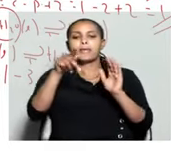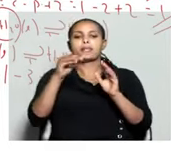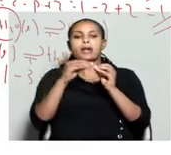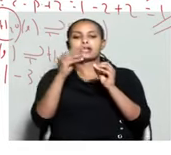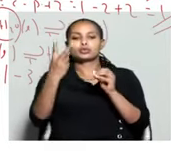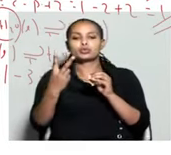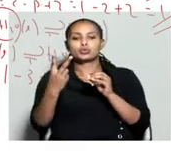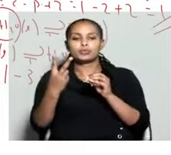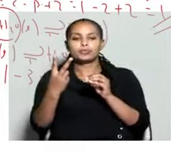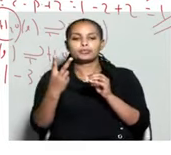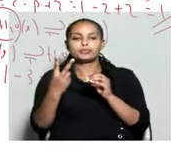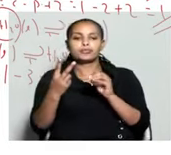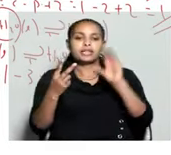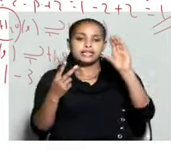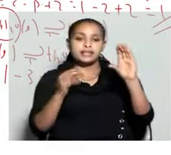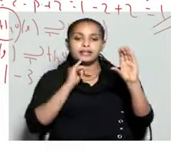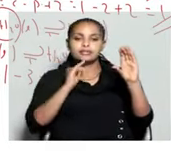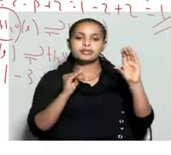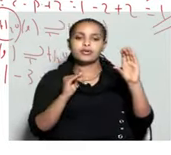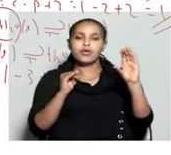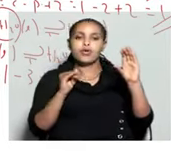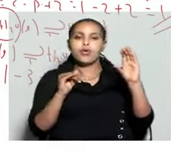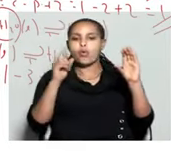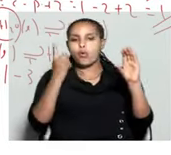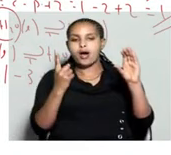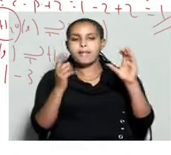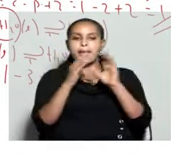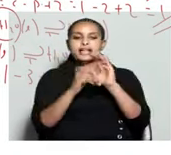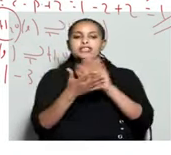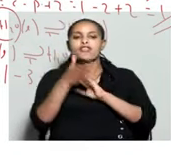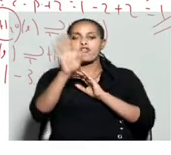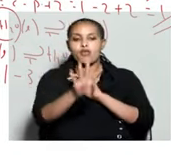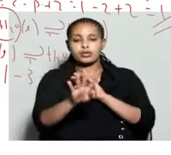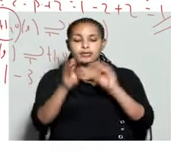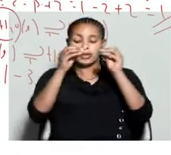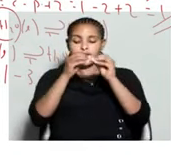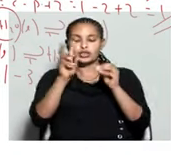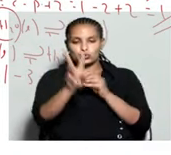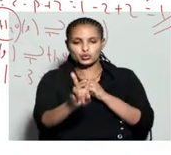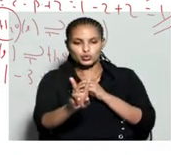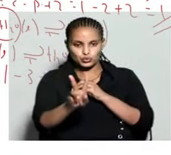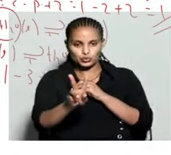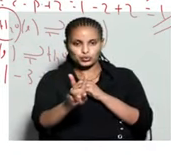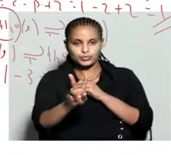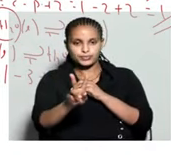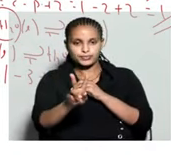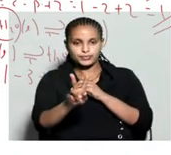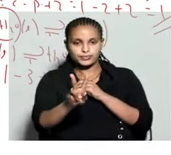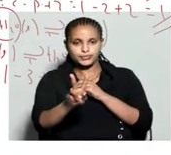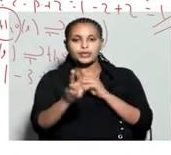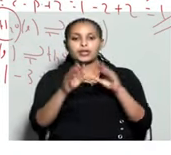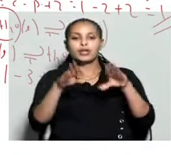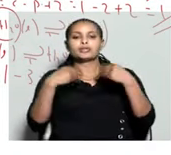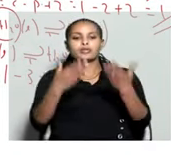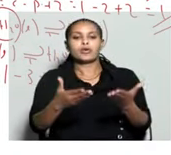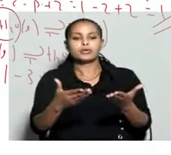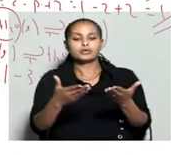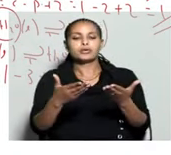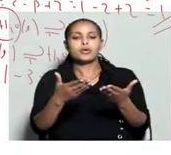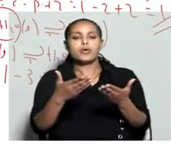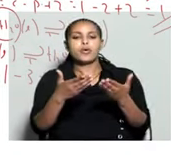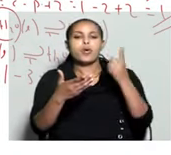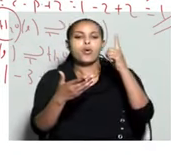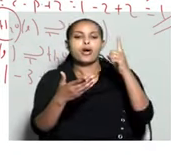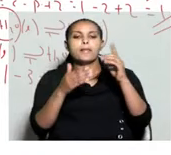equal C is a one component system. 1 minus phase 4 plus 2 equal 1 minus